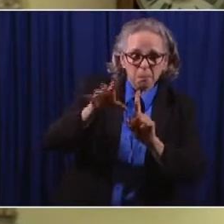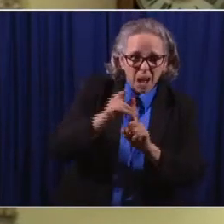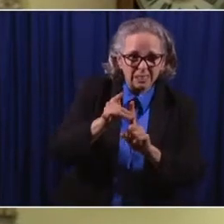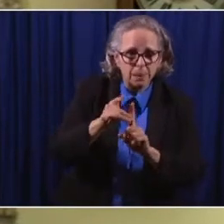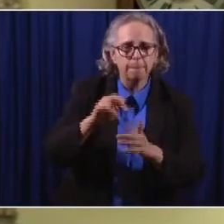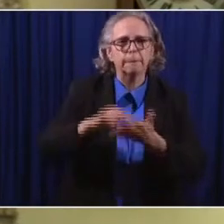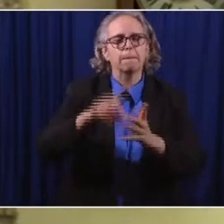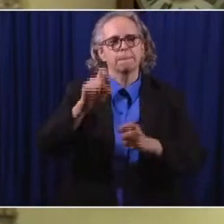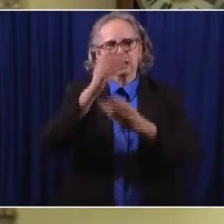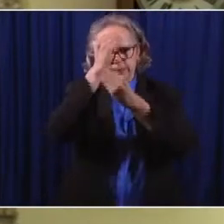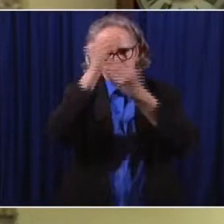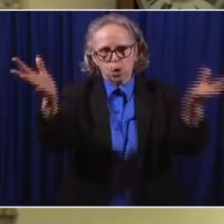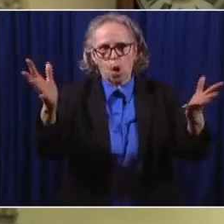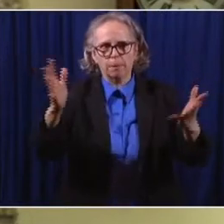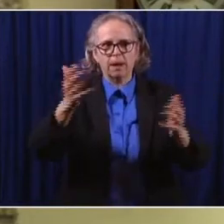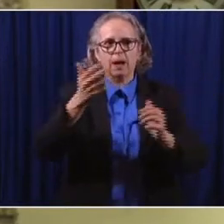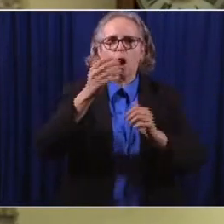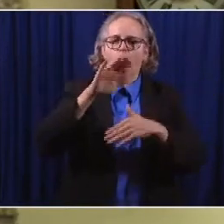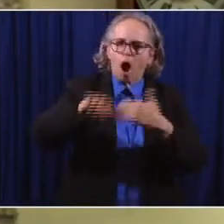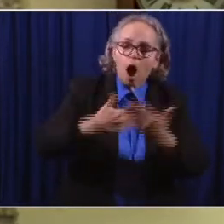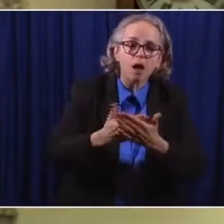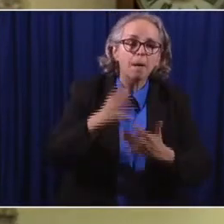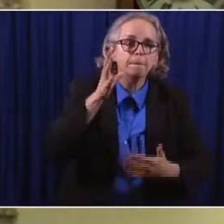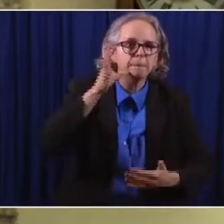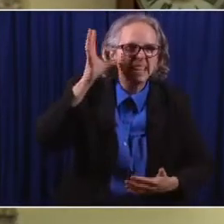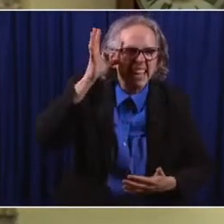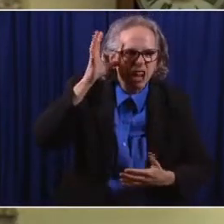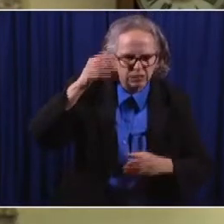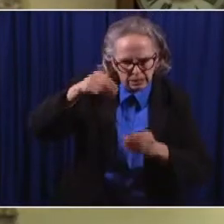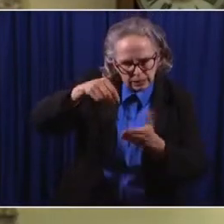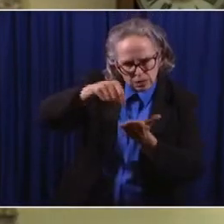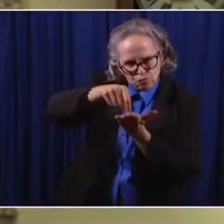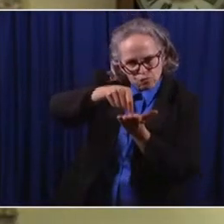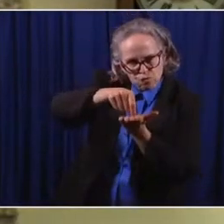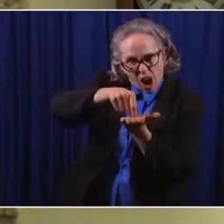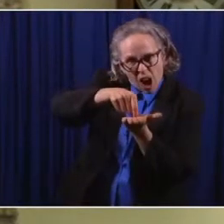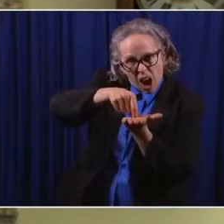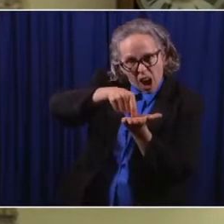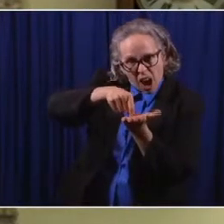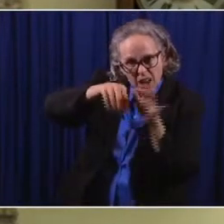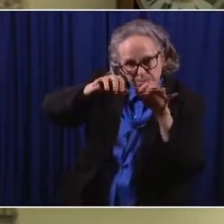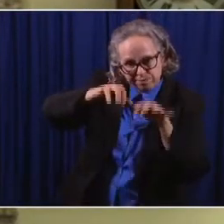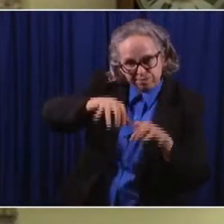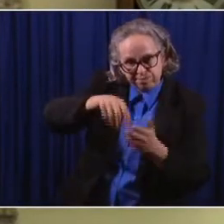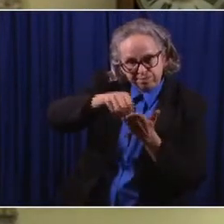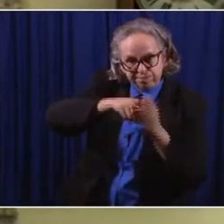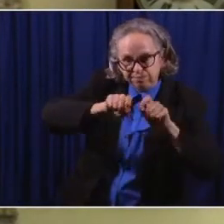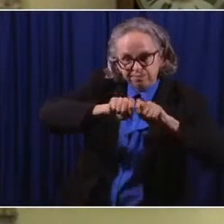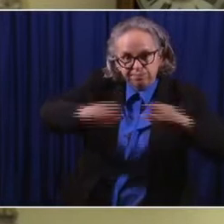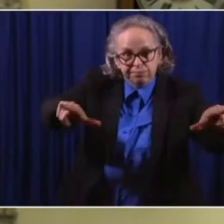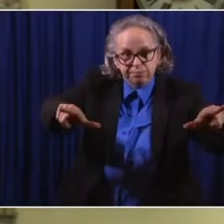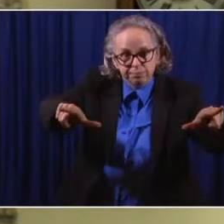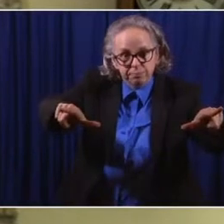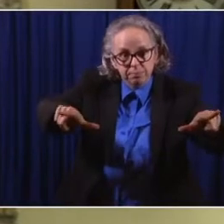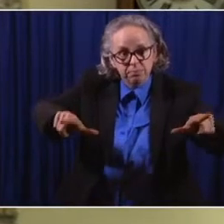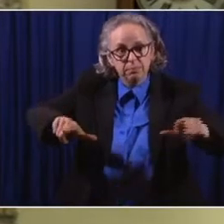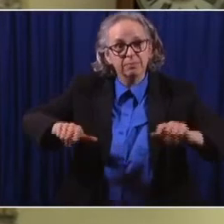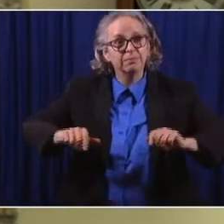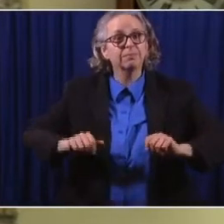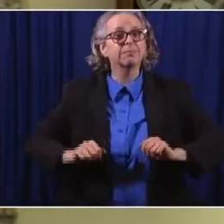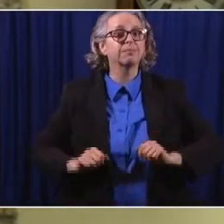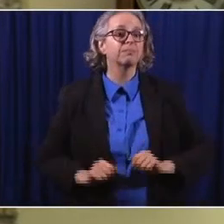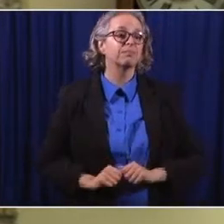writing, providing as much information as possible without releasing protected health information. There will be templates available on the